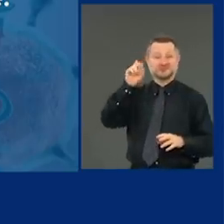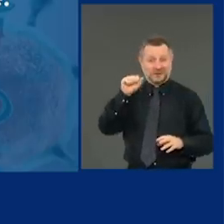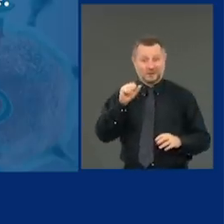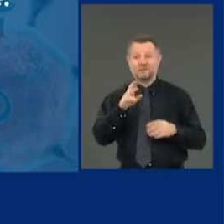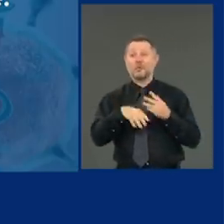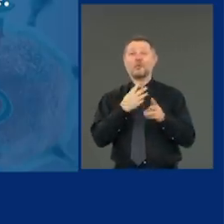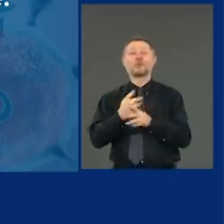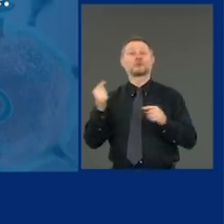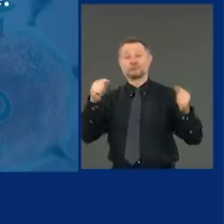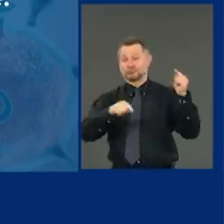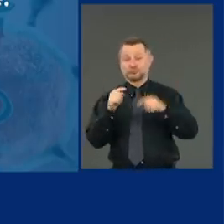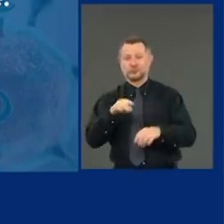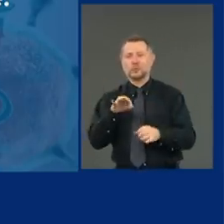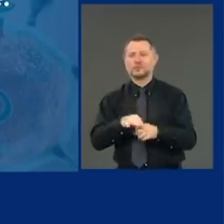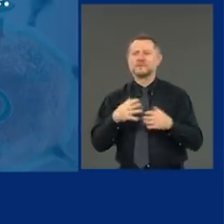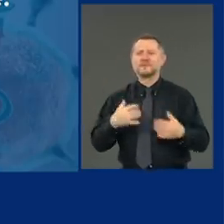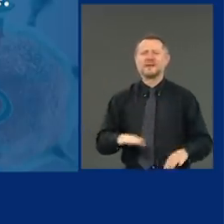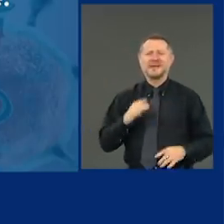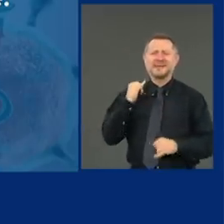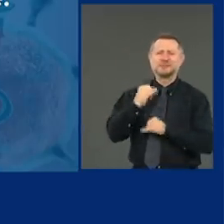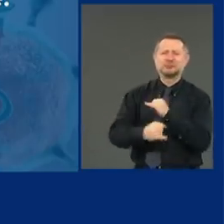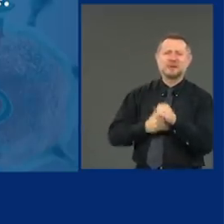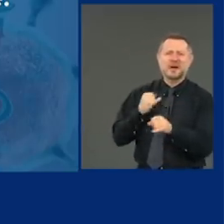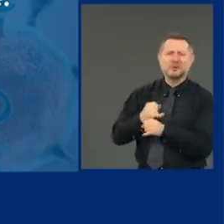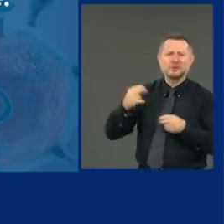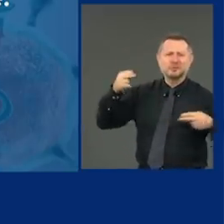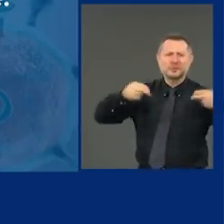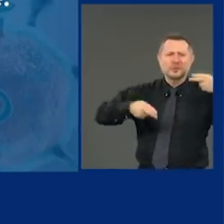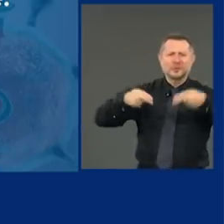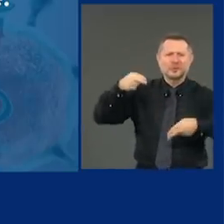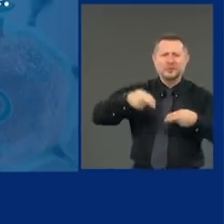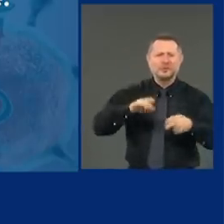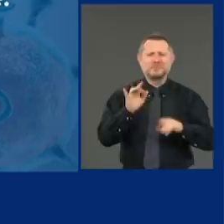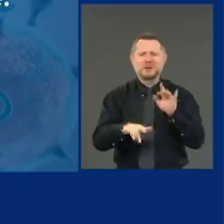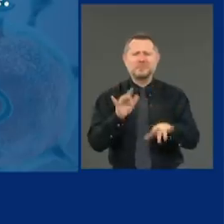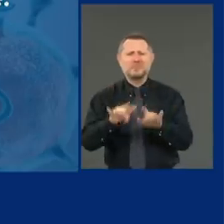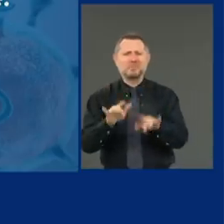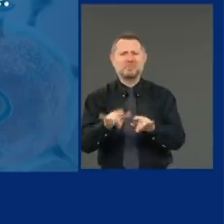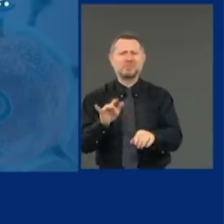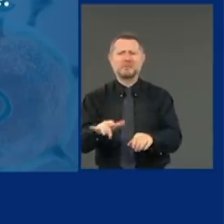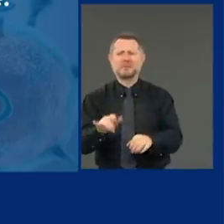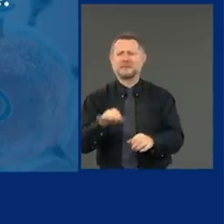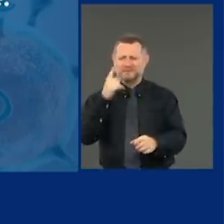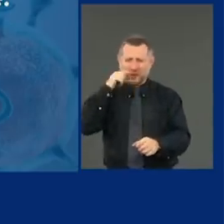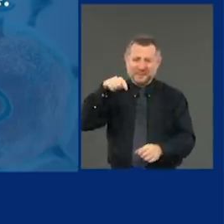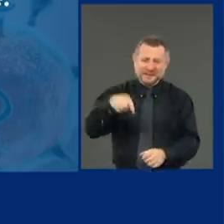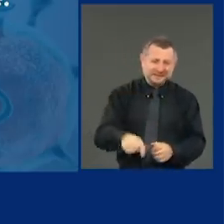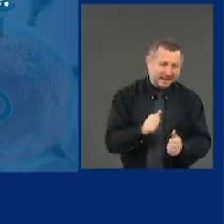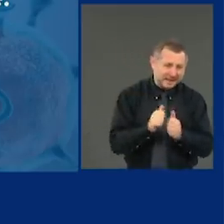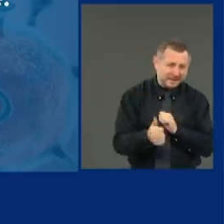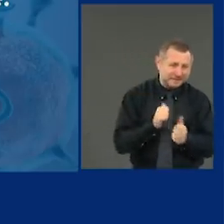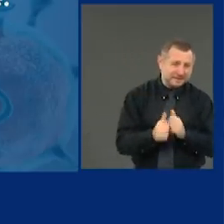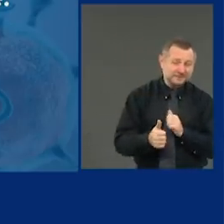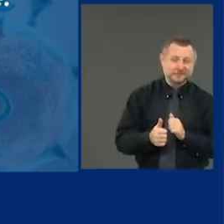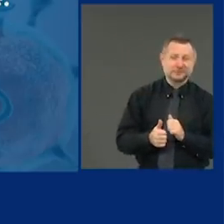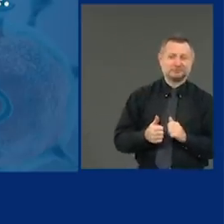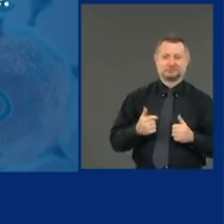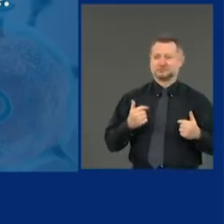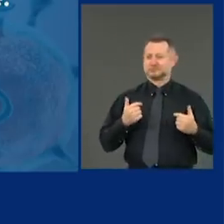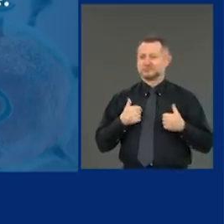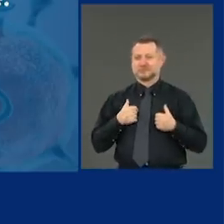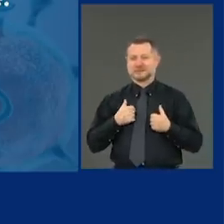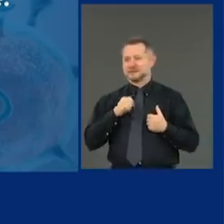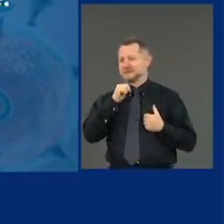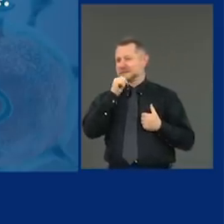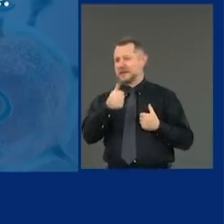had international people voting in this competition, which I did not really fully